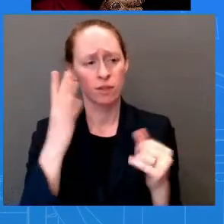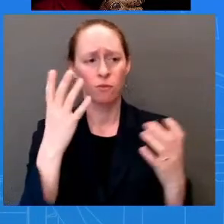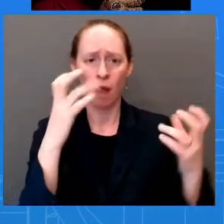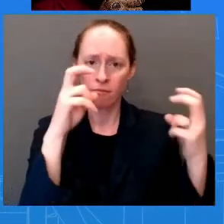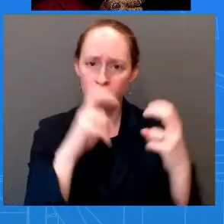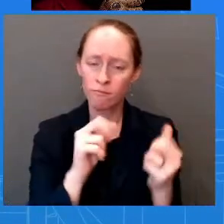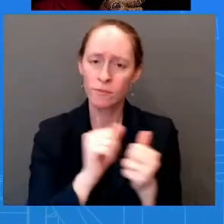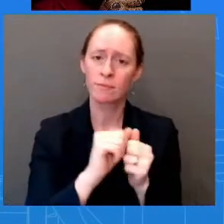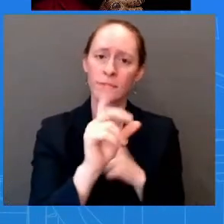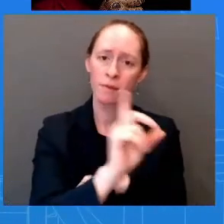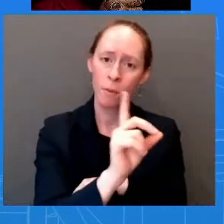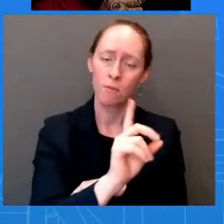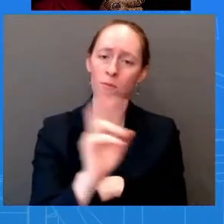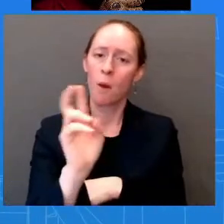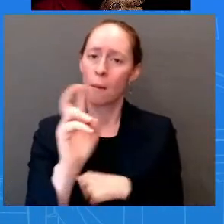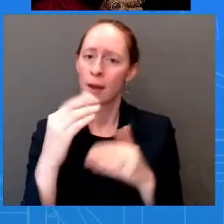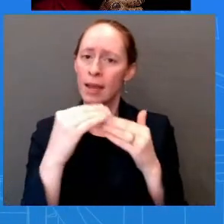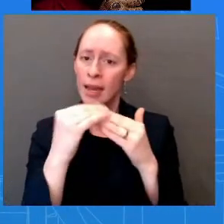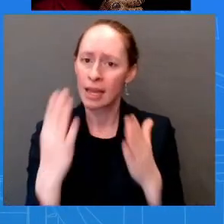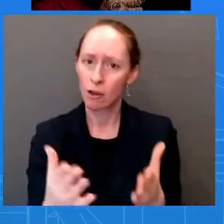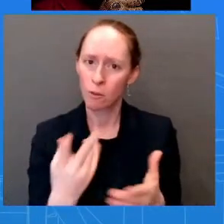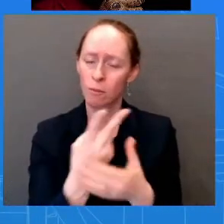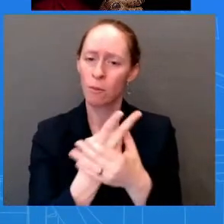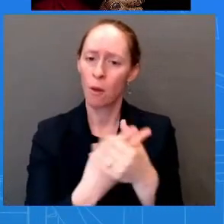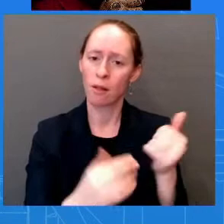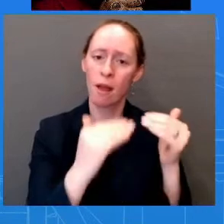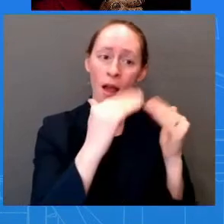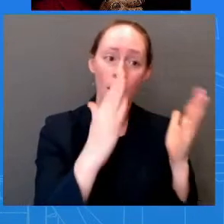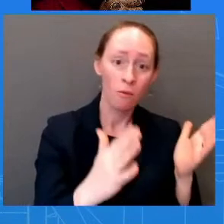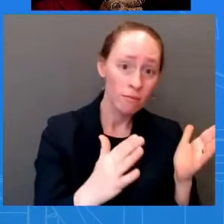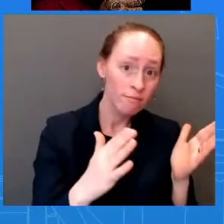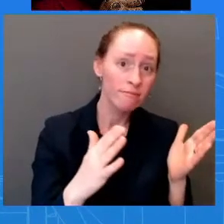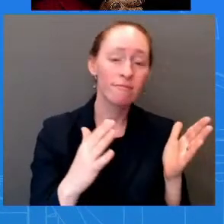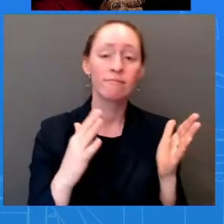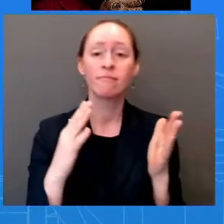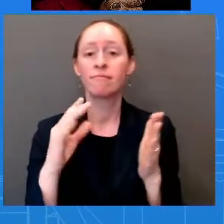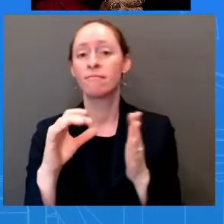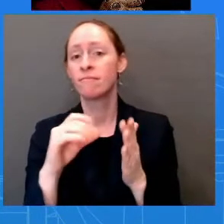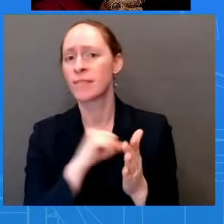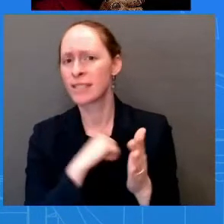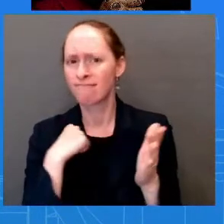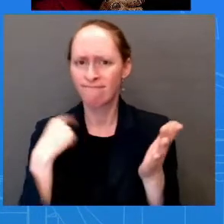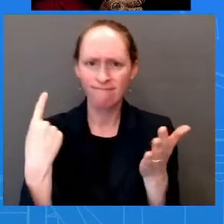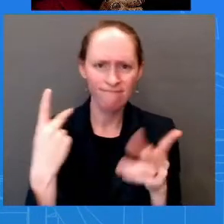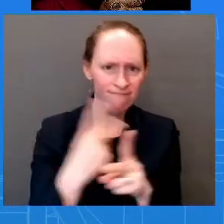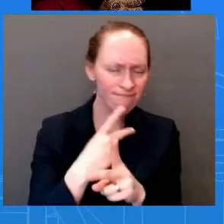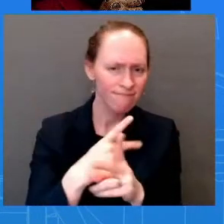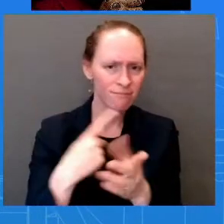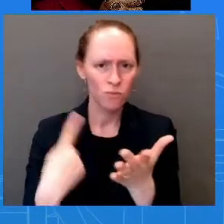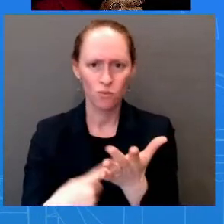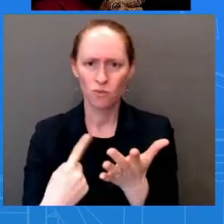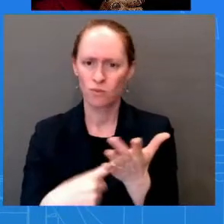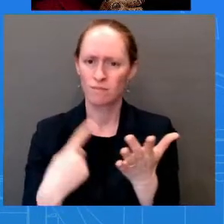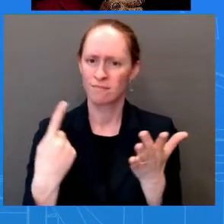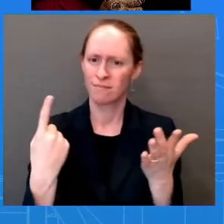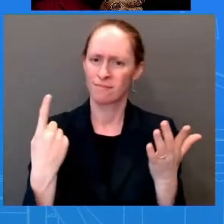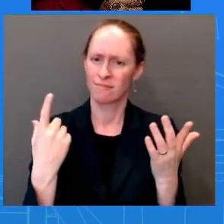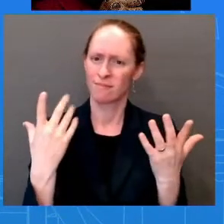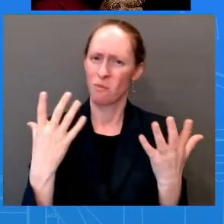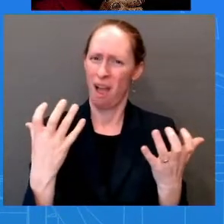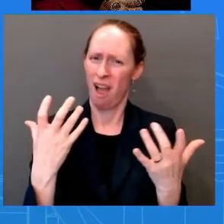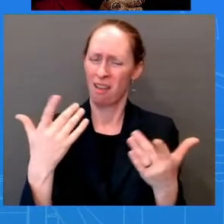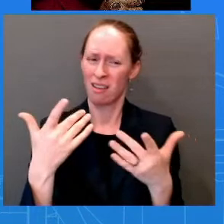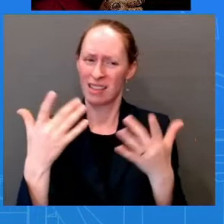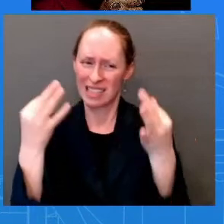know, and to talk about what that lame duck, that priorities is going to look like. But when it comes to, again, when it comes to